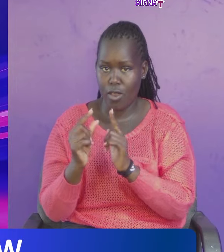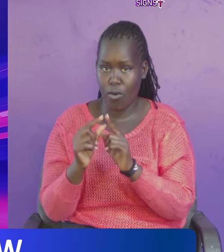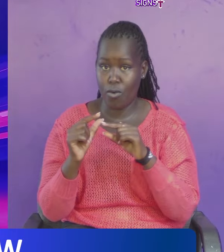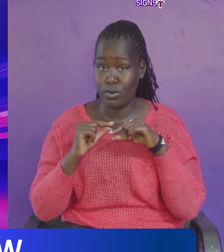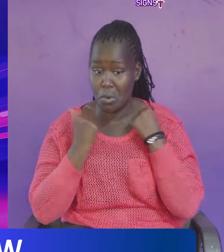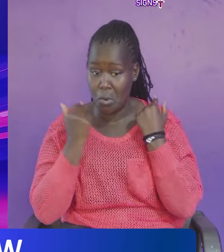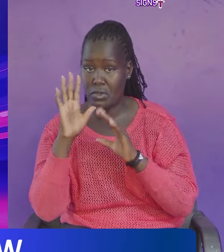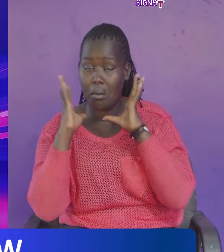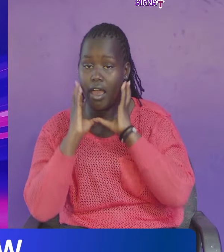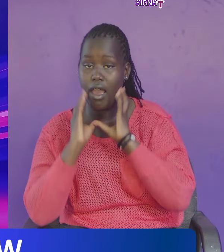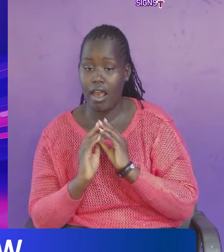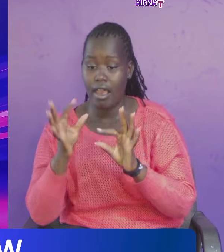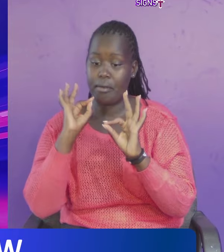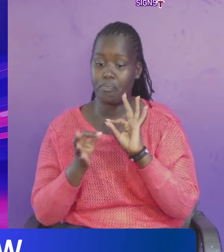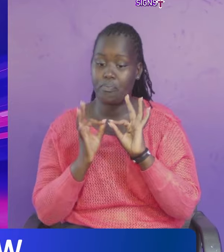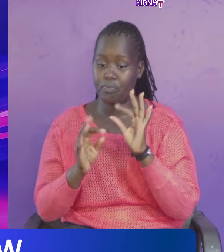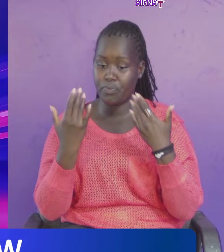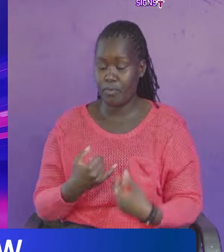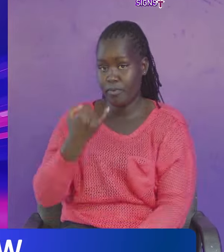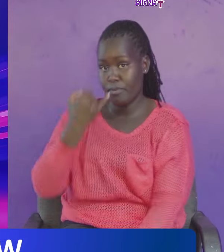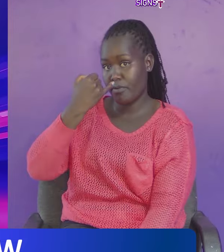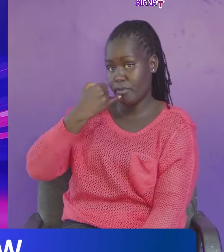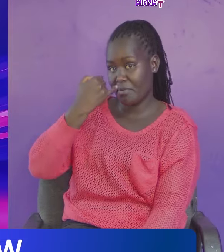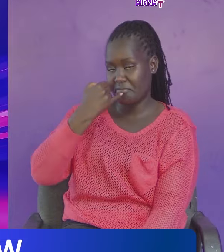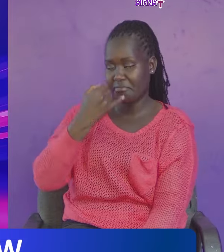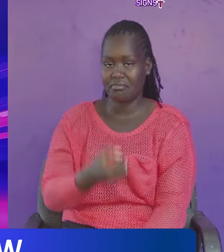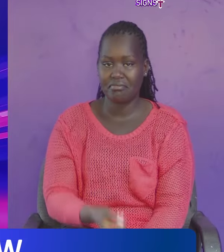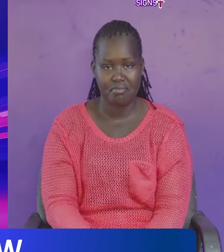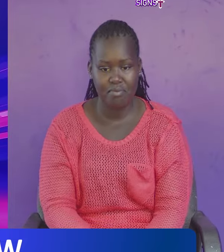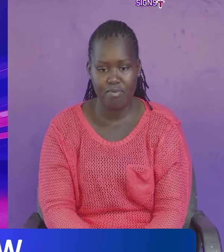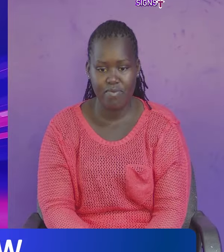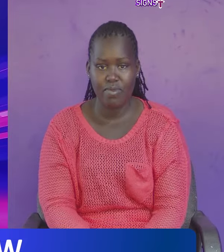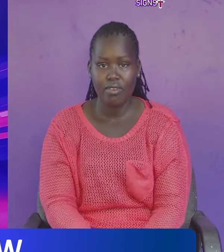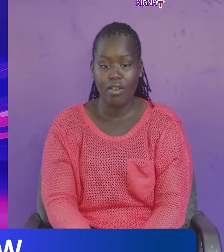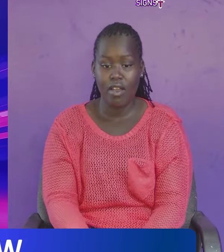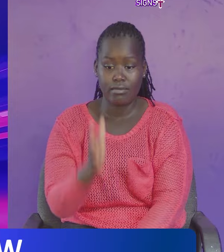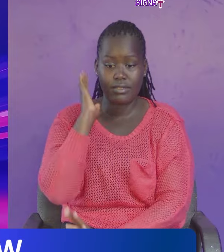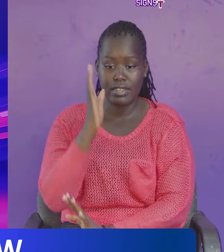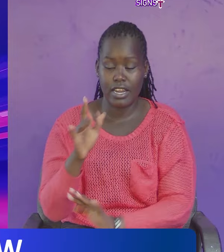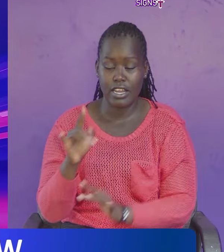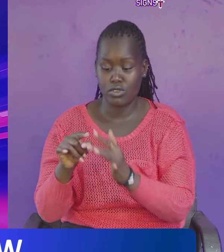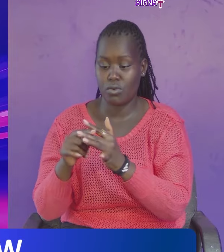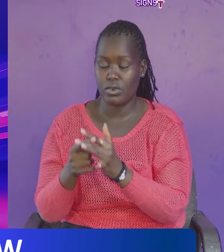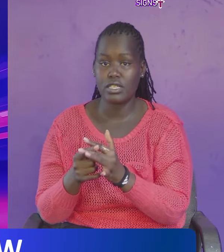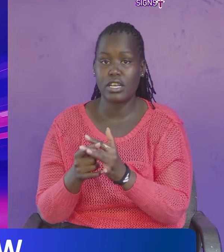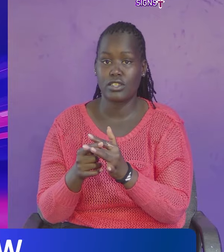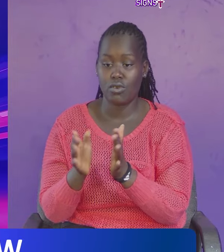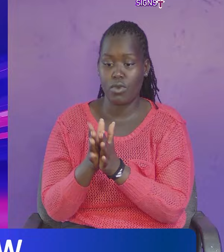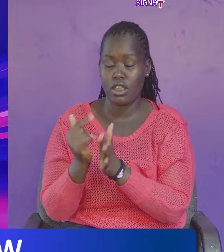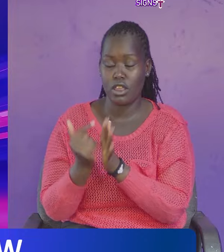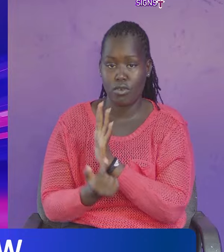language interpreter this morning is Irene Chebi Water. To go straight into it, we started off with